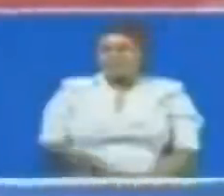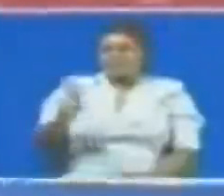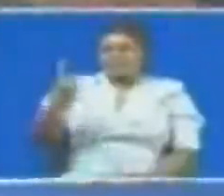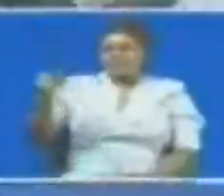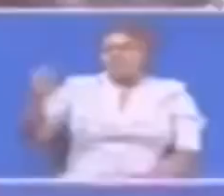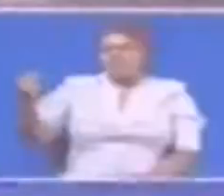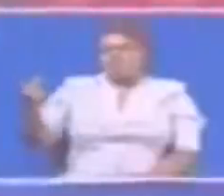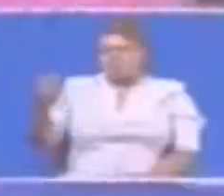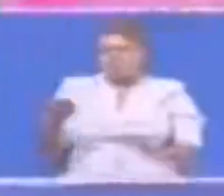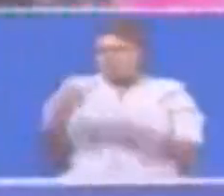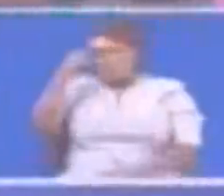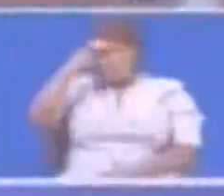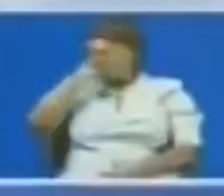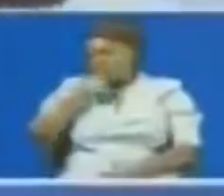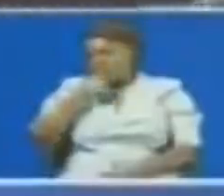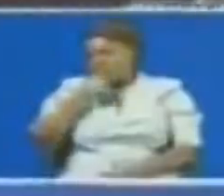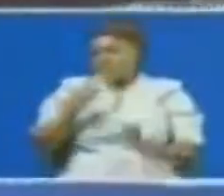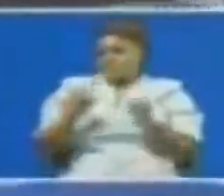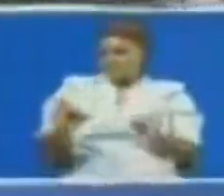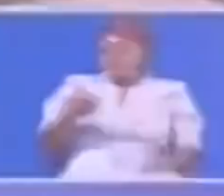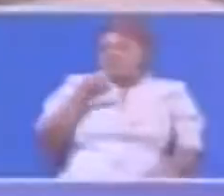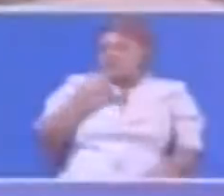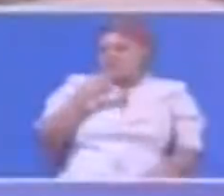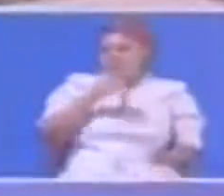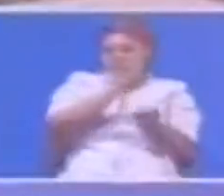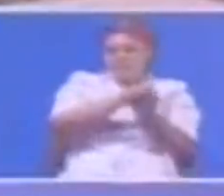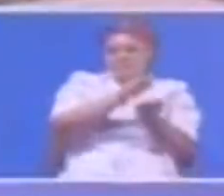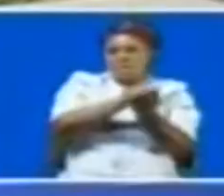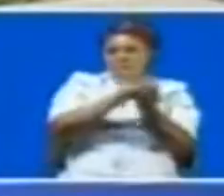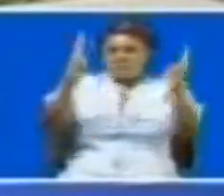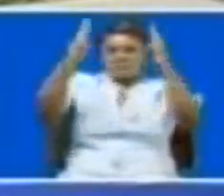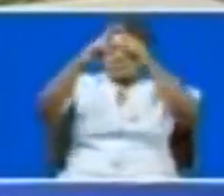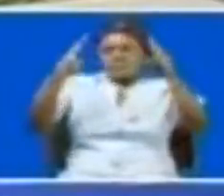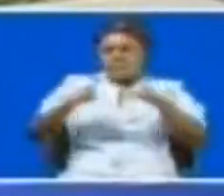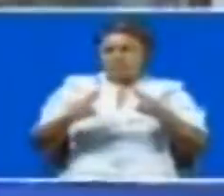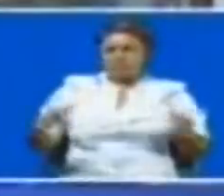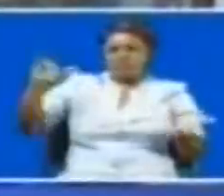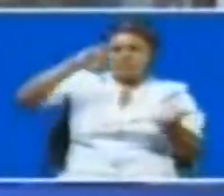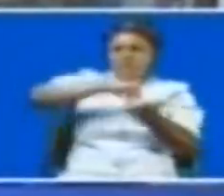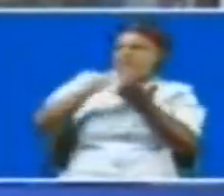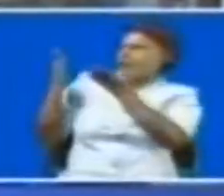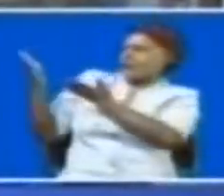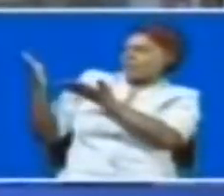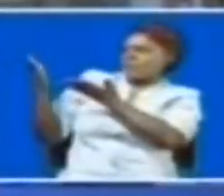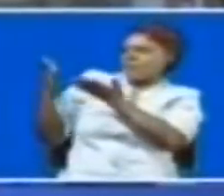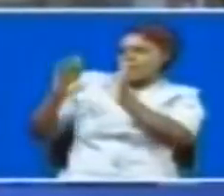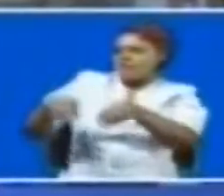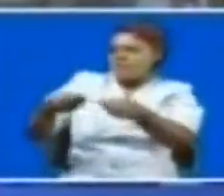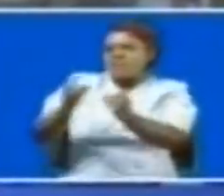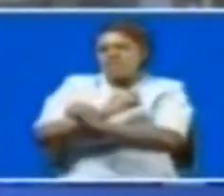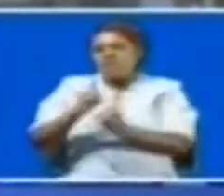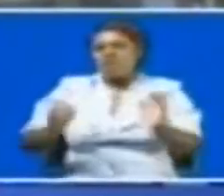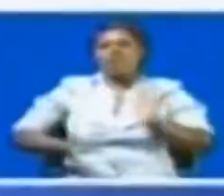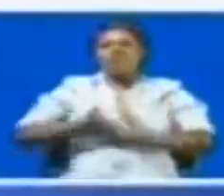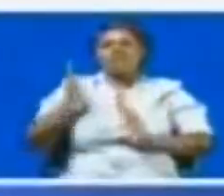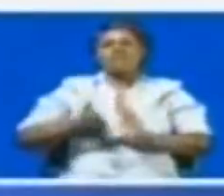2 million Kenyans may go blind if medicines being held at the Jomo Kenyatta International Airport are not released as